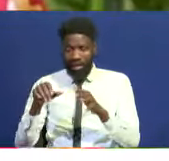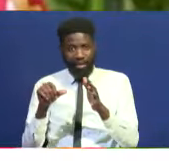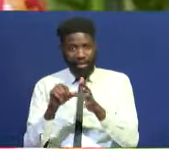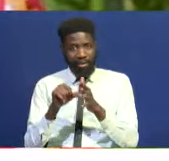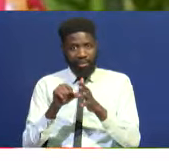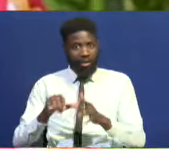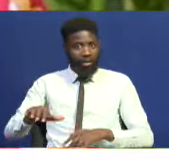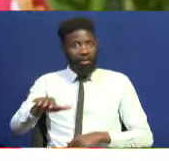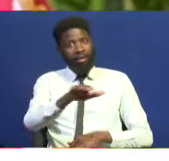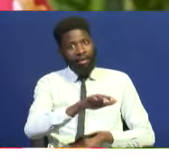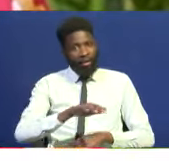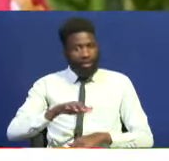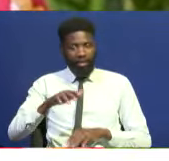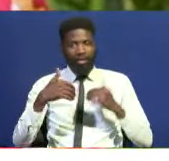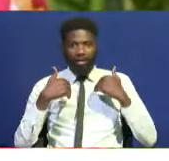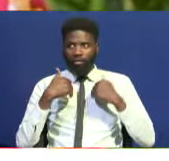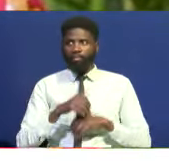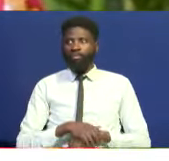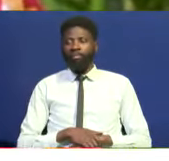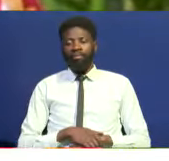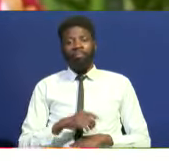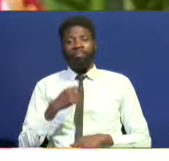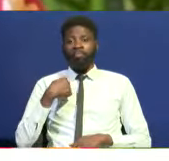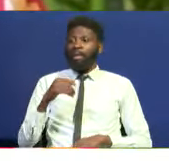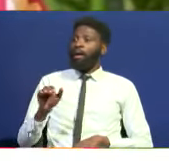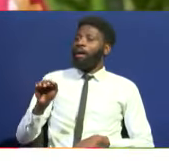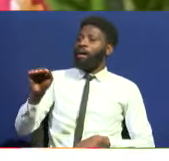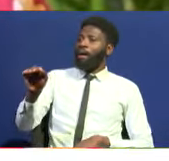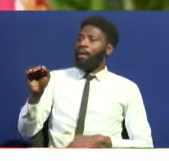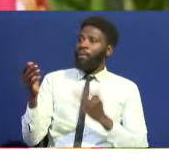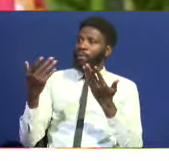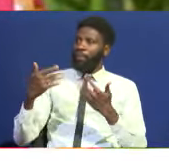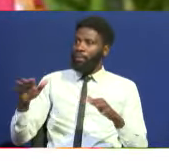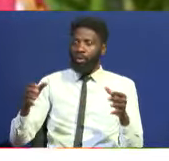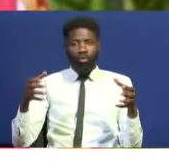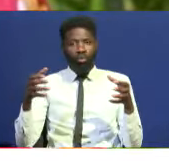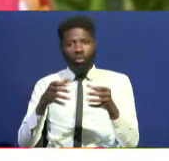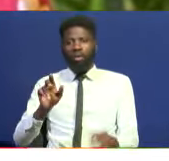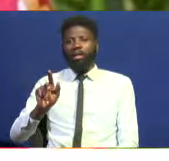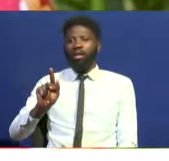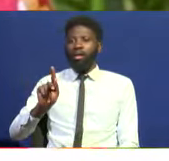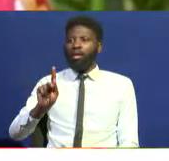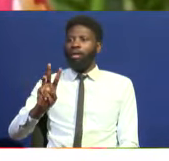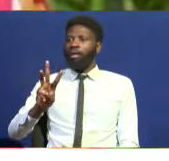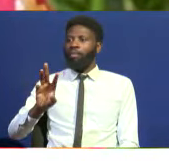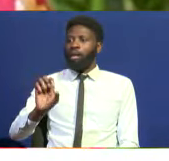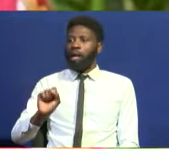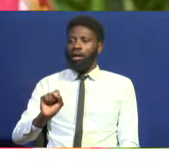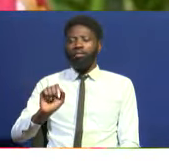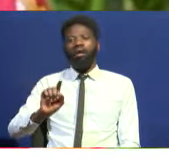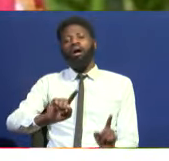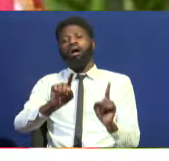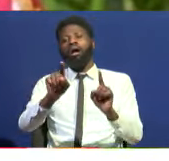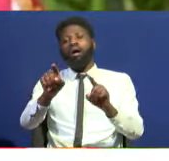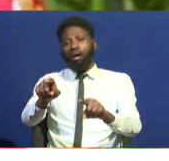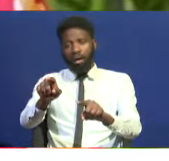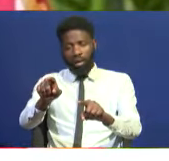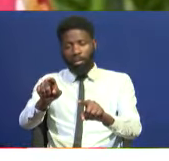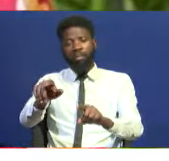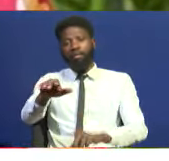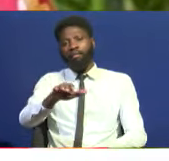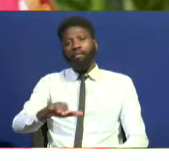I have therefore asked KWS to move into the site and offer 24-hour